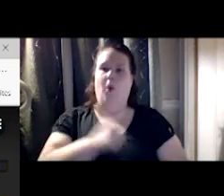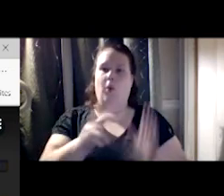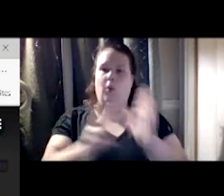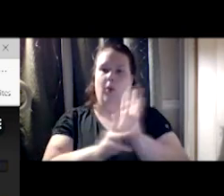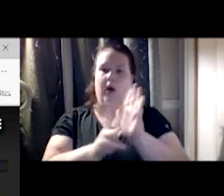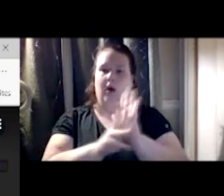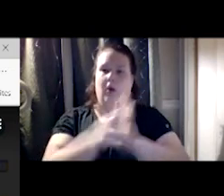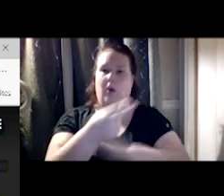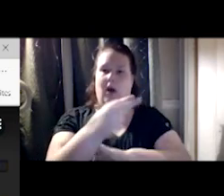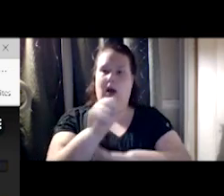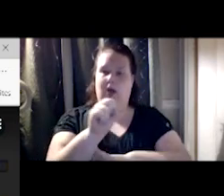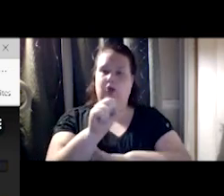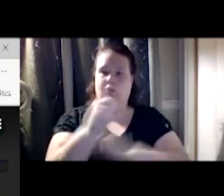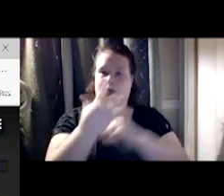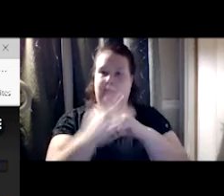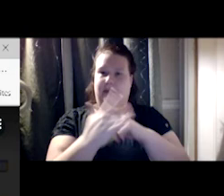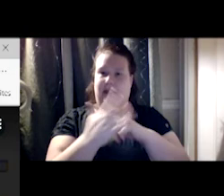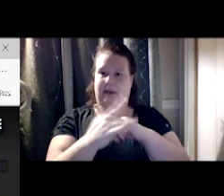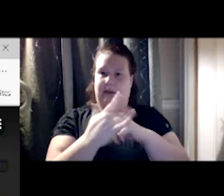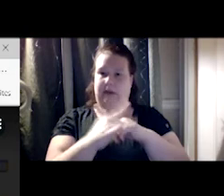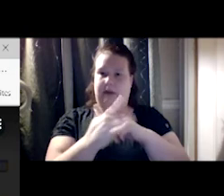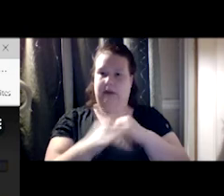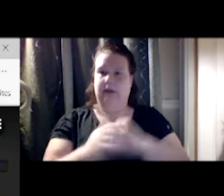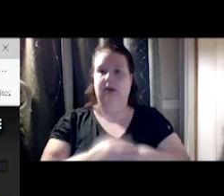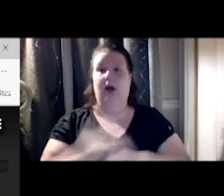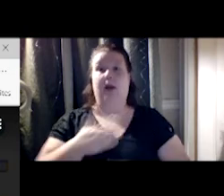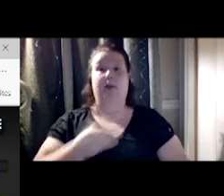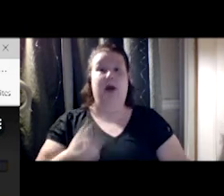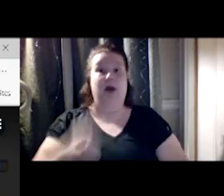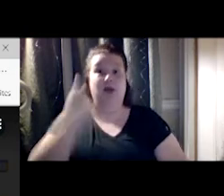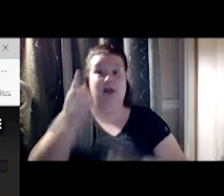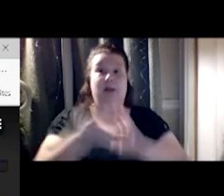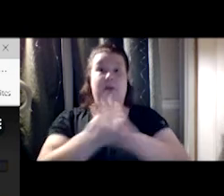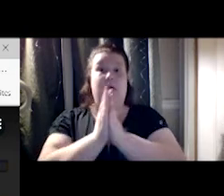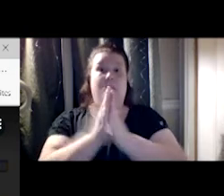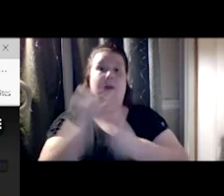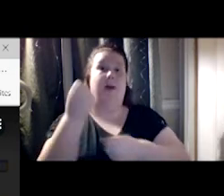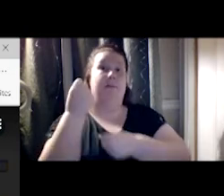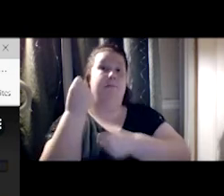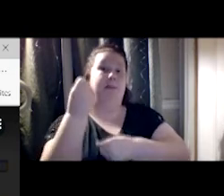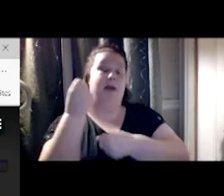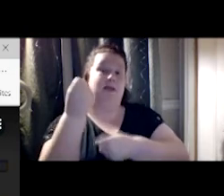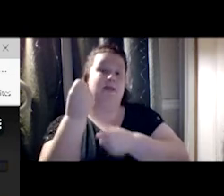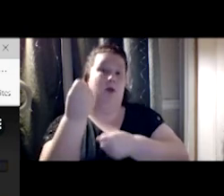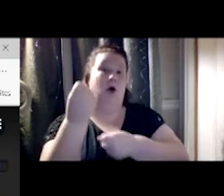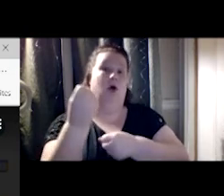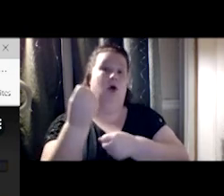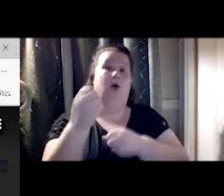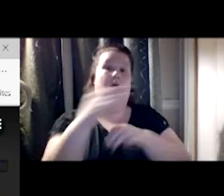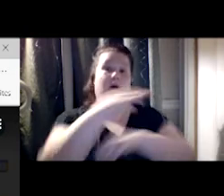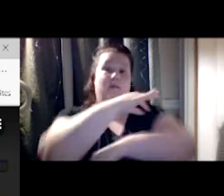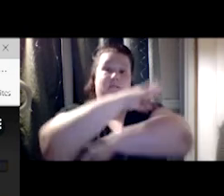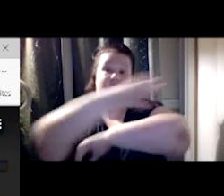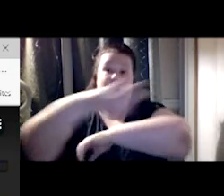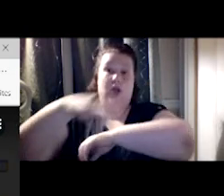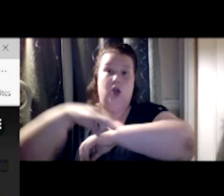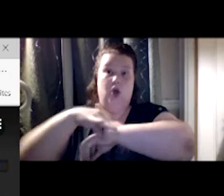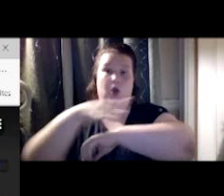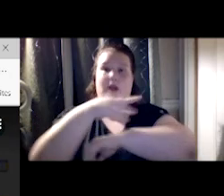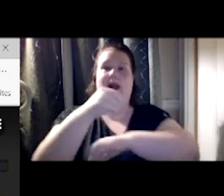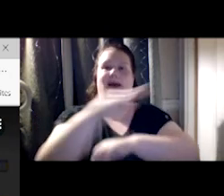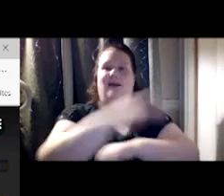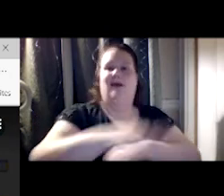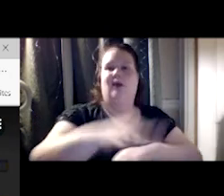understanding is that those spaces become fields, baseball field and field for play. So that's going to be a part